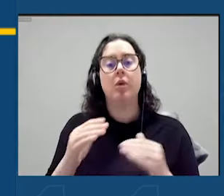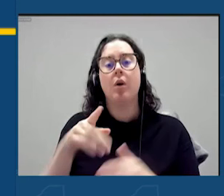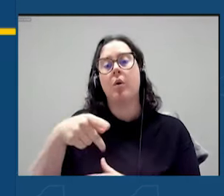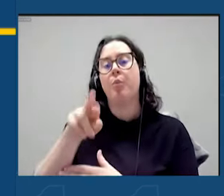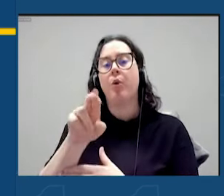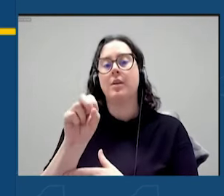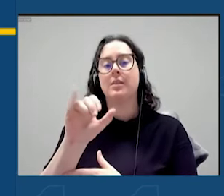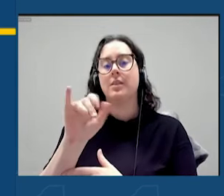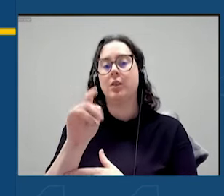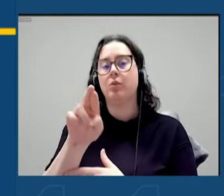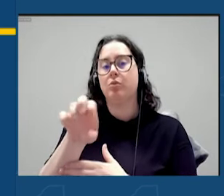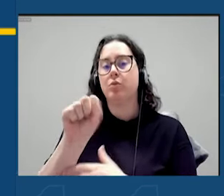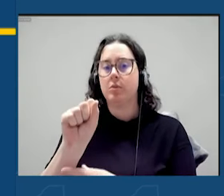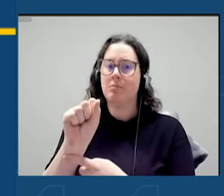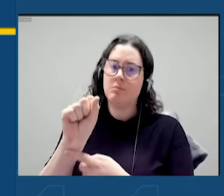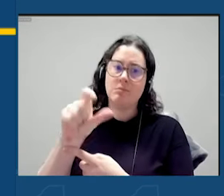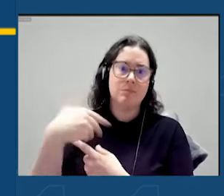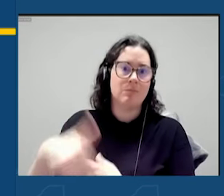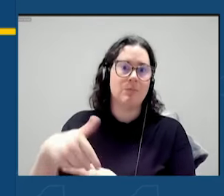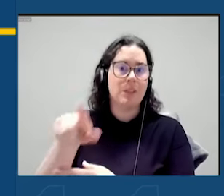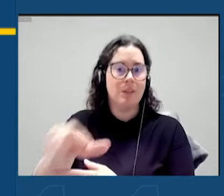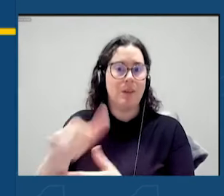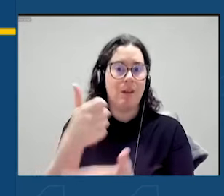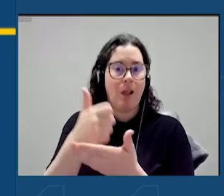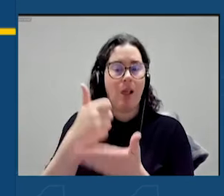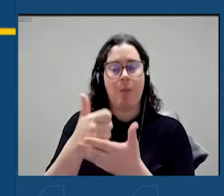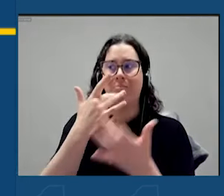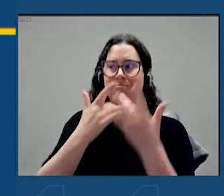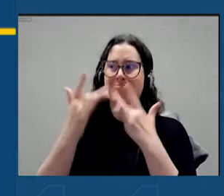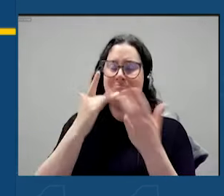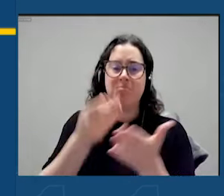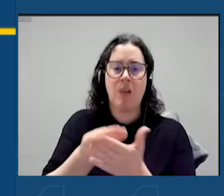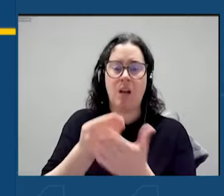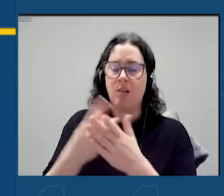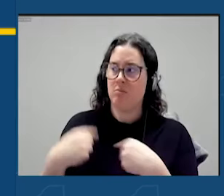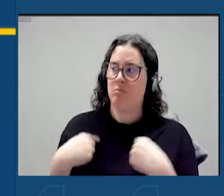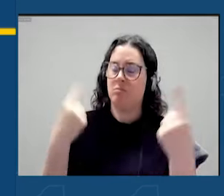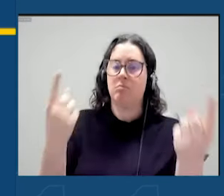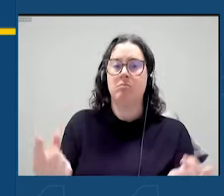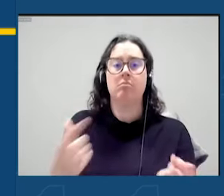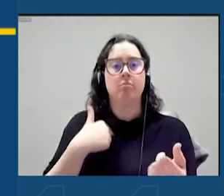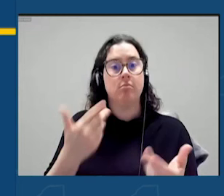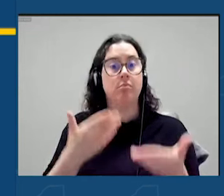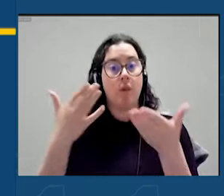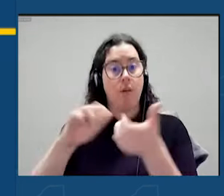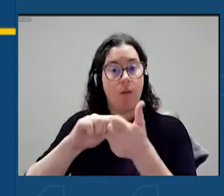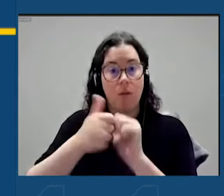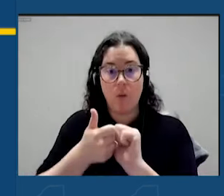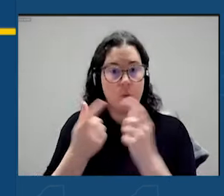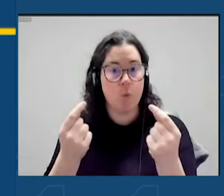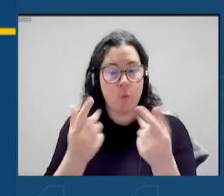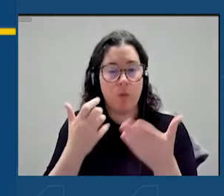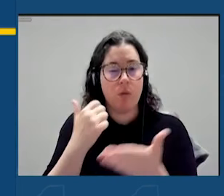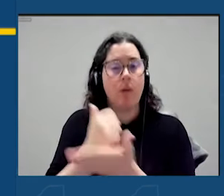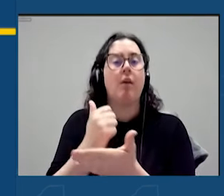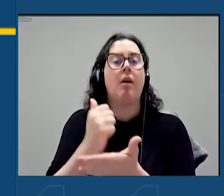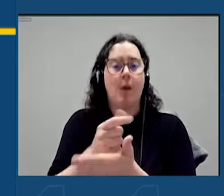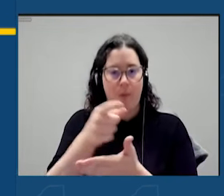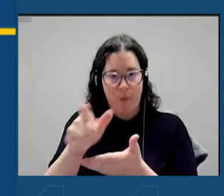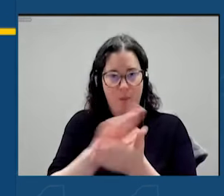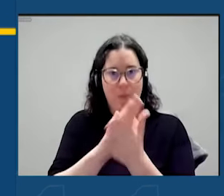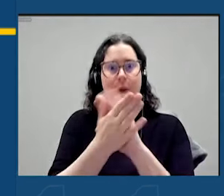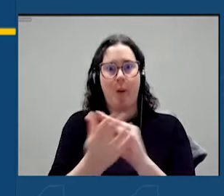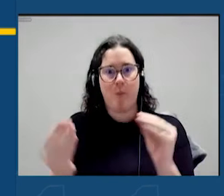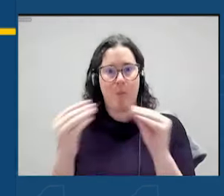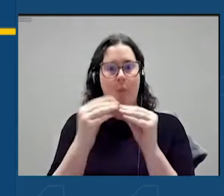Our prosecutors need help as well. They've been underfunded for a long time, so we're proposing to help them play their role in the process